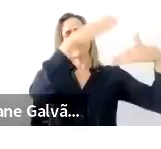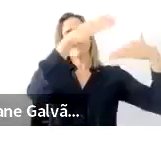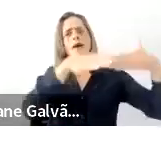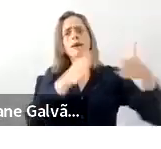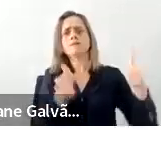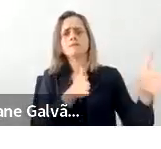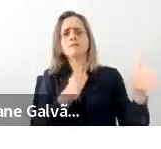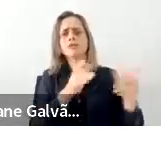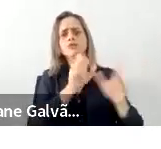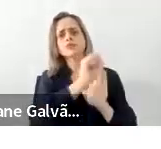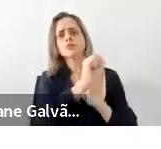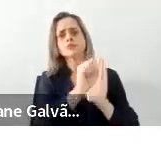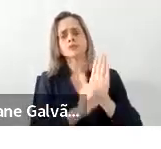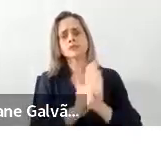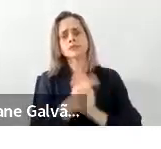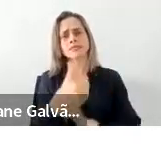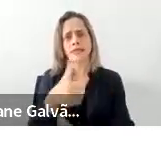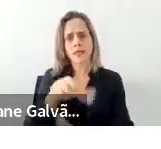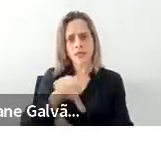many things.